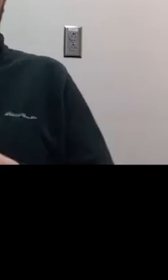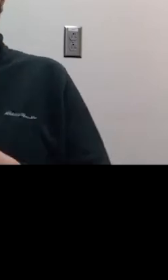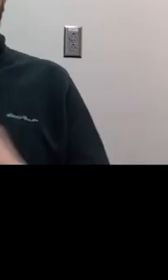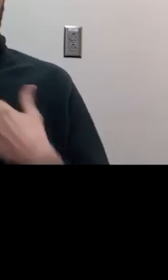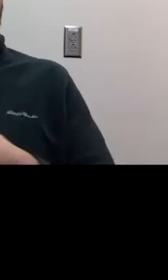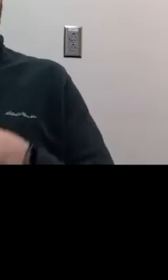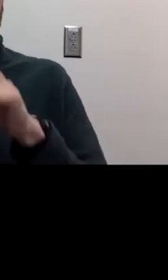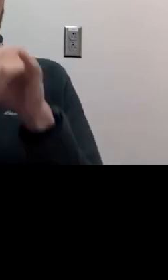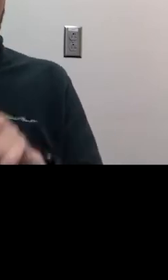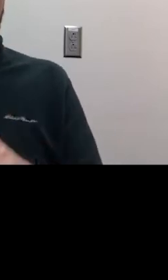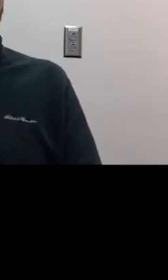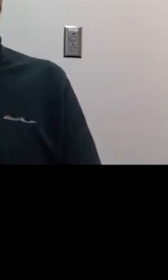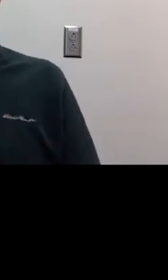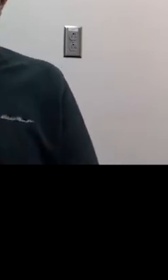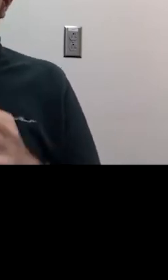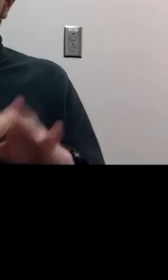important question. Yeah.